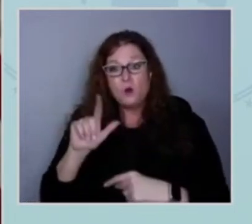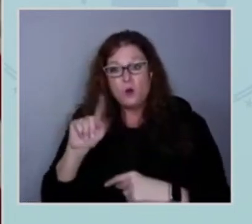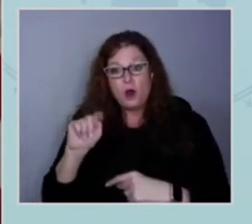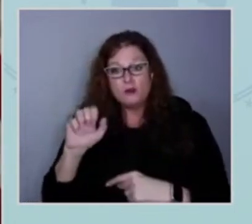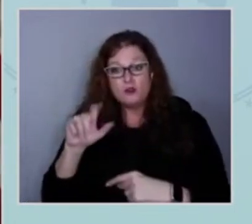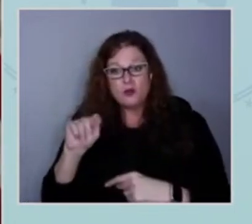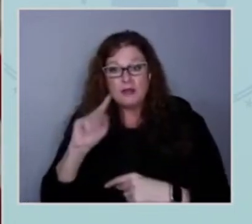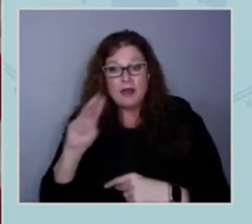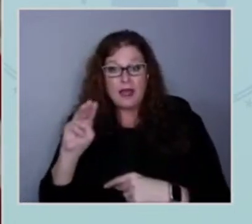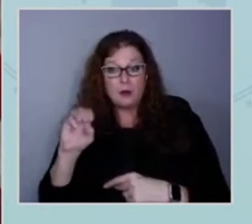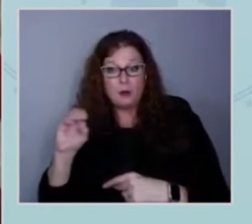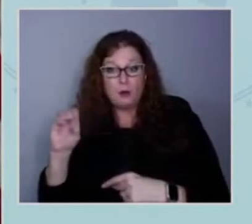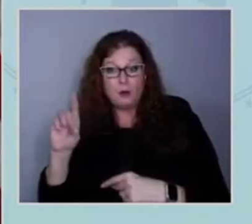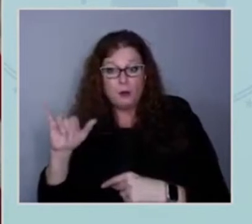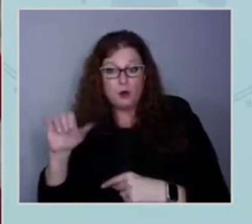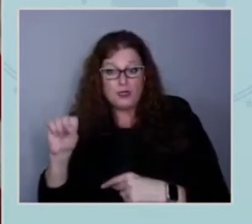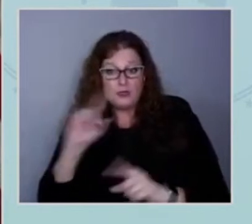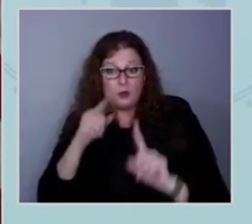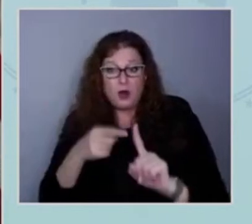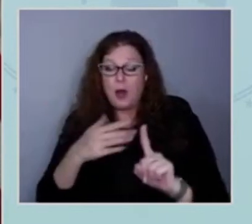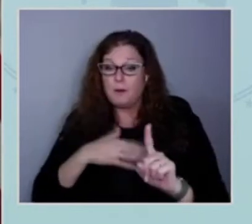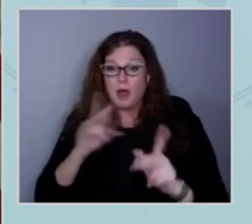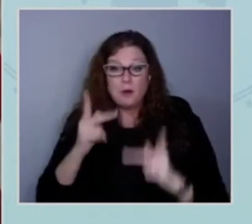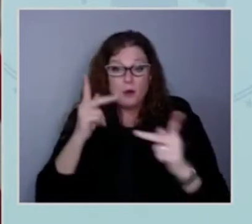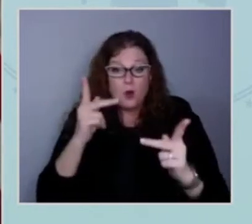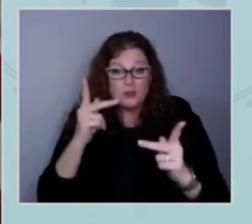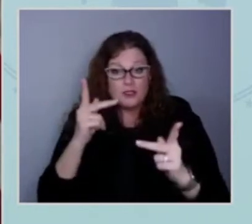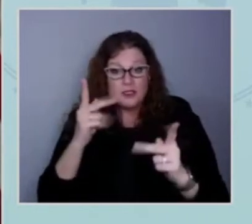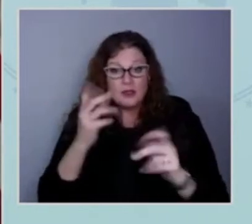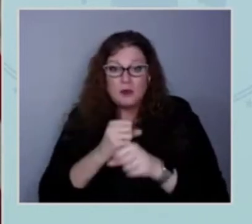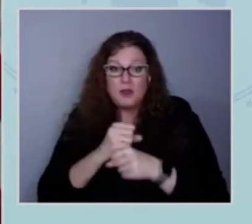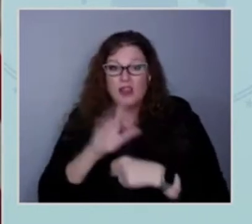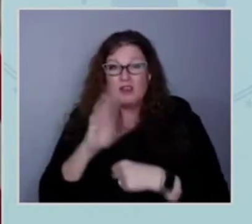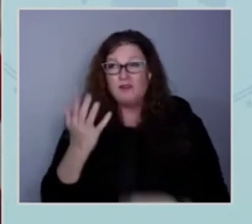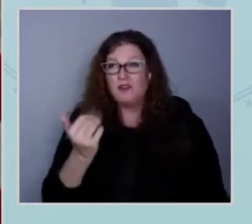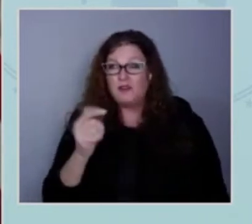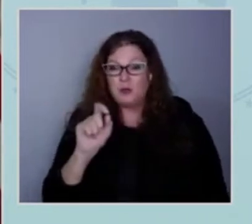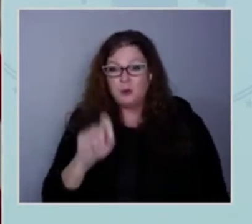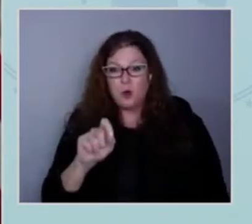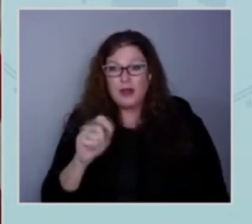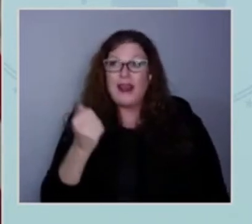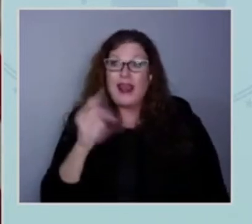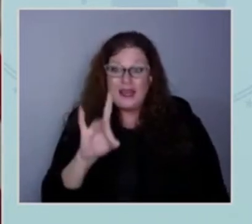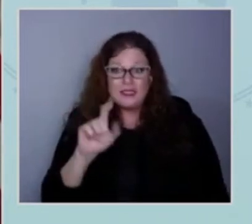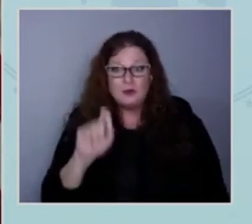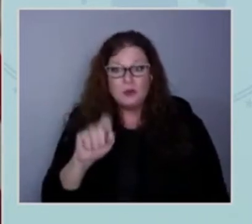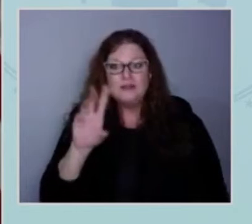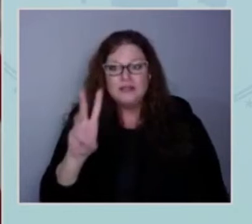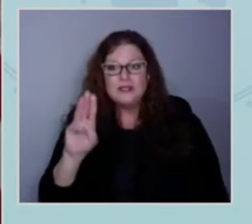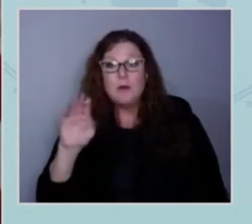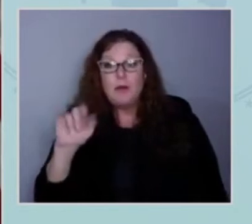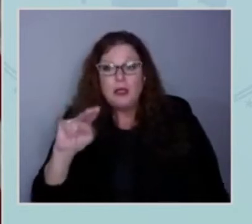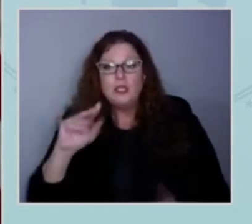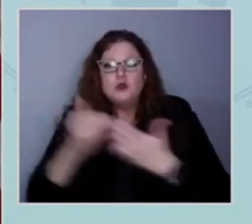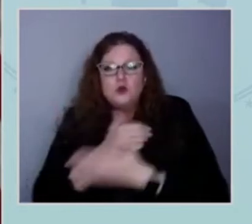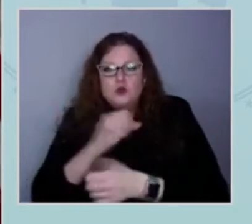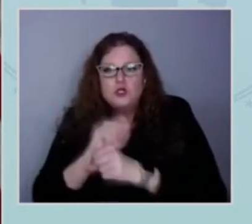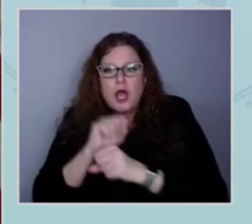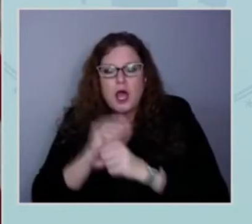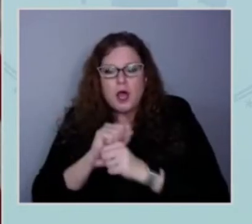spending Democrat. Well, the point is that even the Wall Street types like Moody's point out that my proposal would create